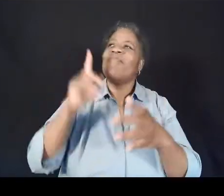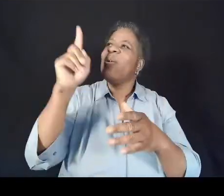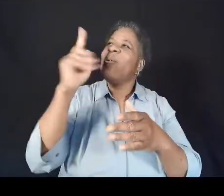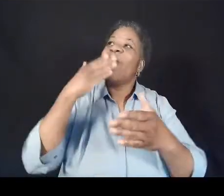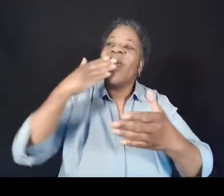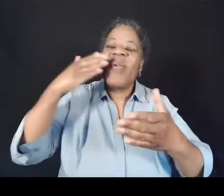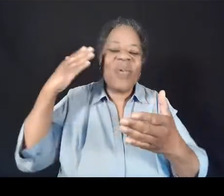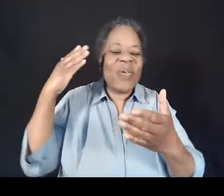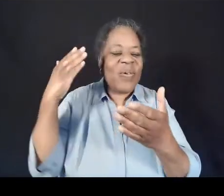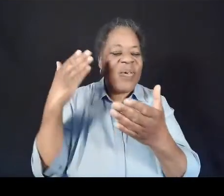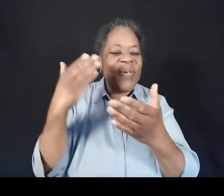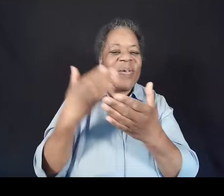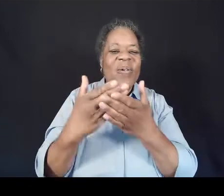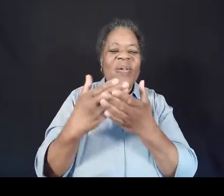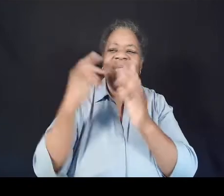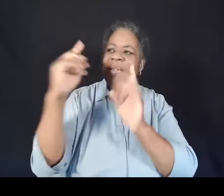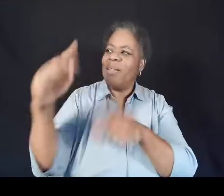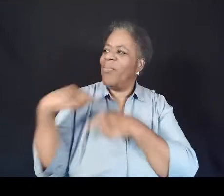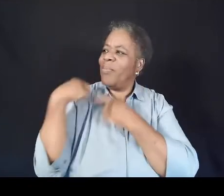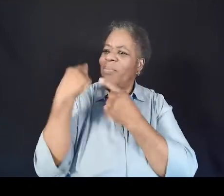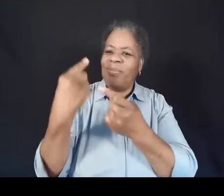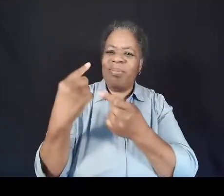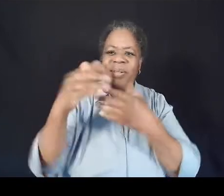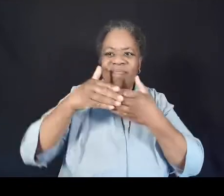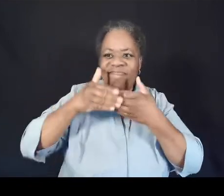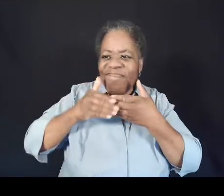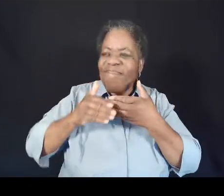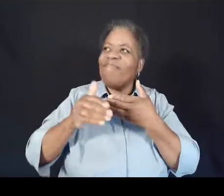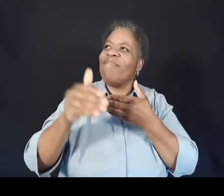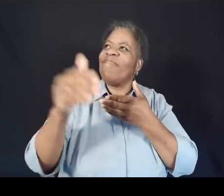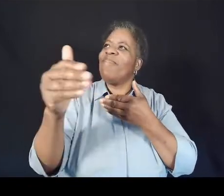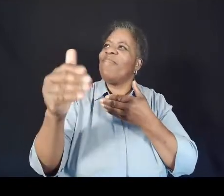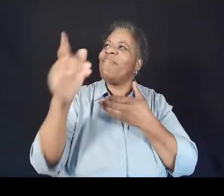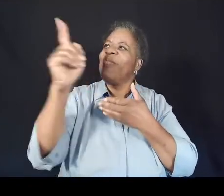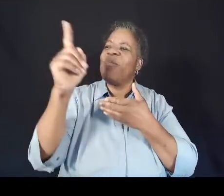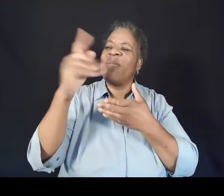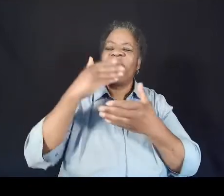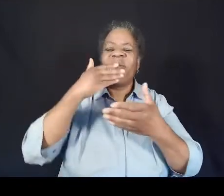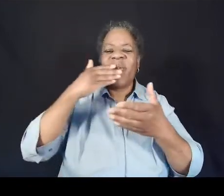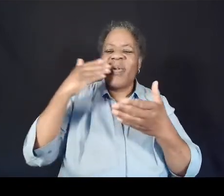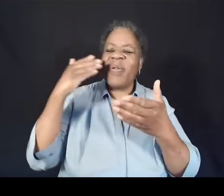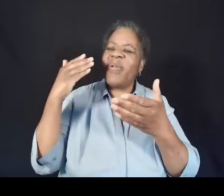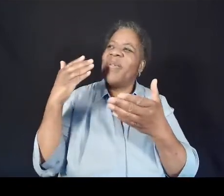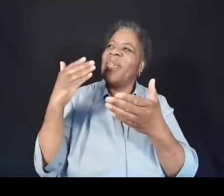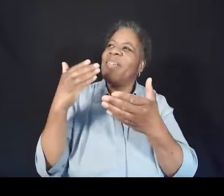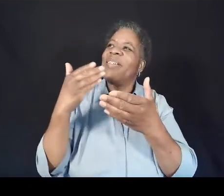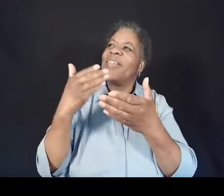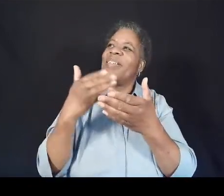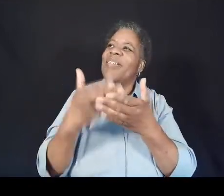God. I will sing of the goodness of God.